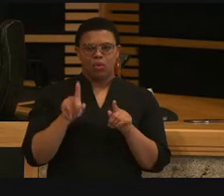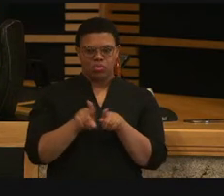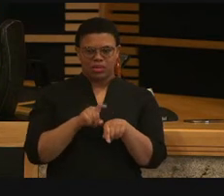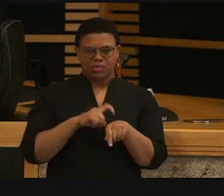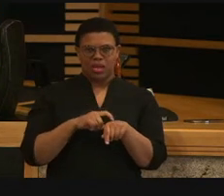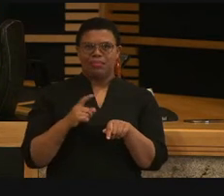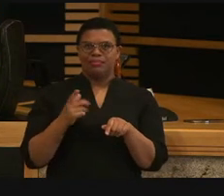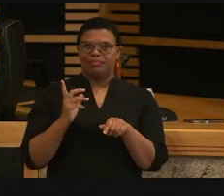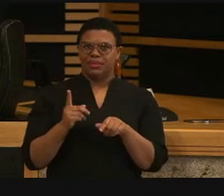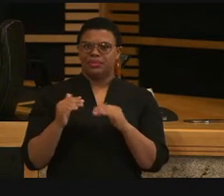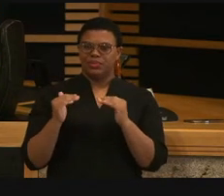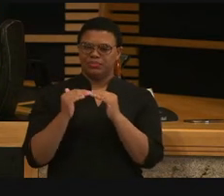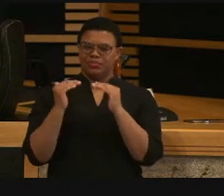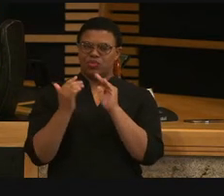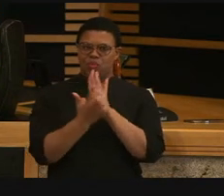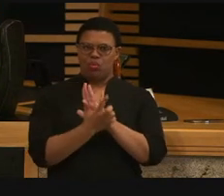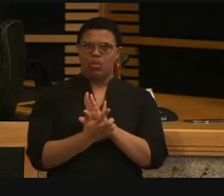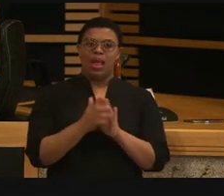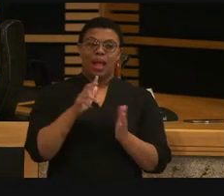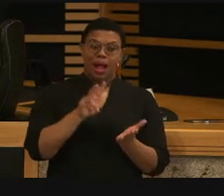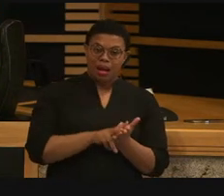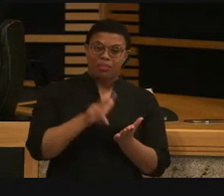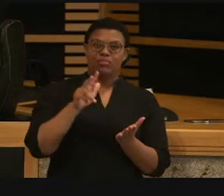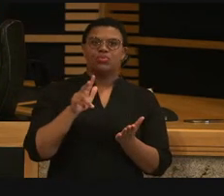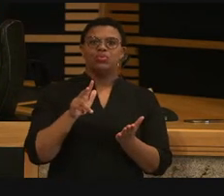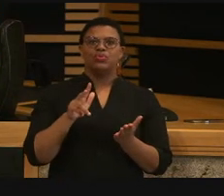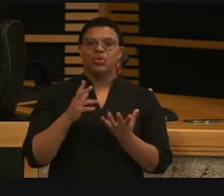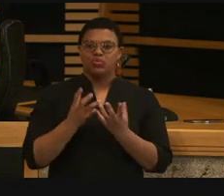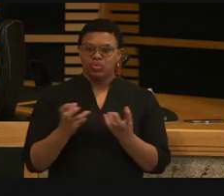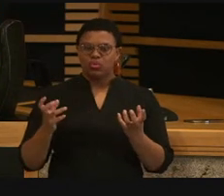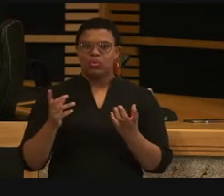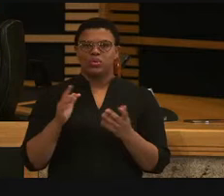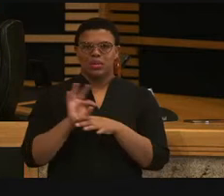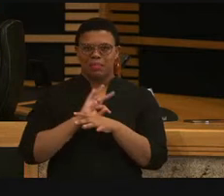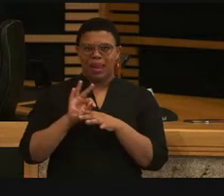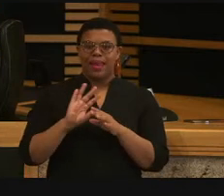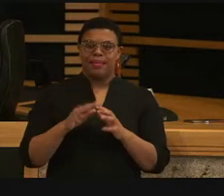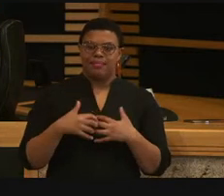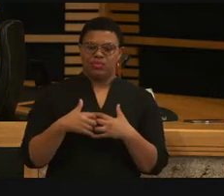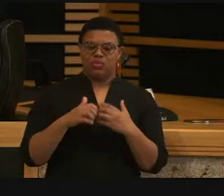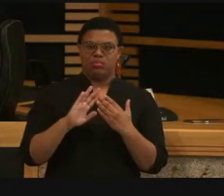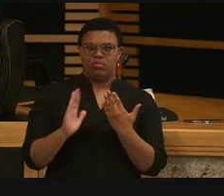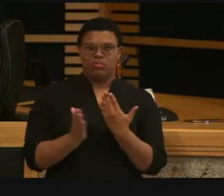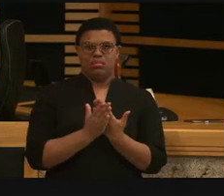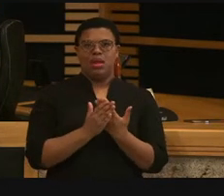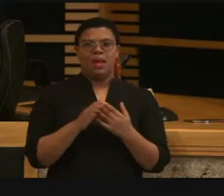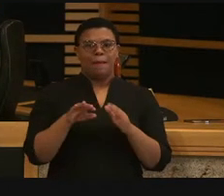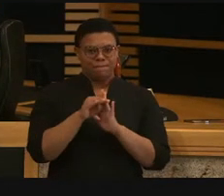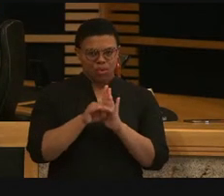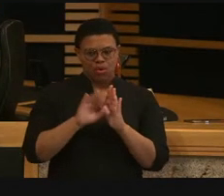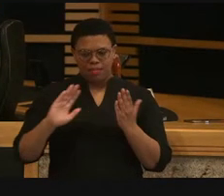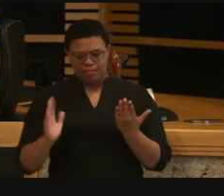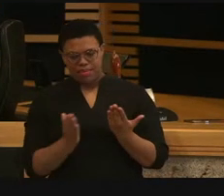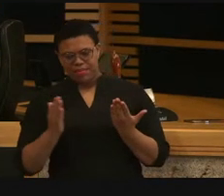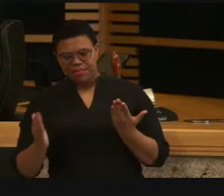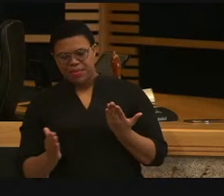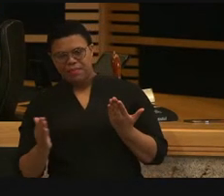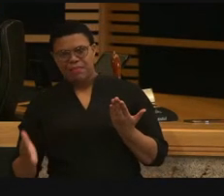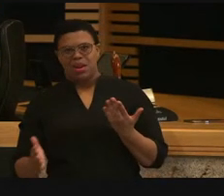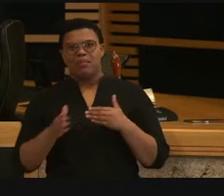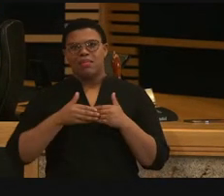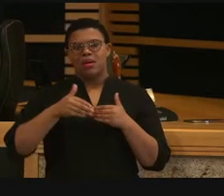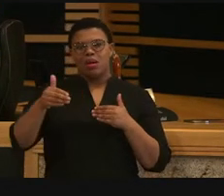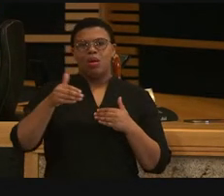and gazetted in the Integrated Resource Plan and their procurement program, are fast-tracked as a medium to